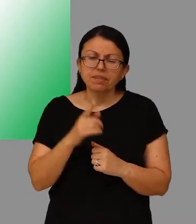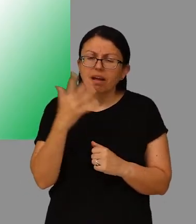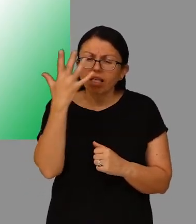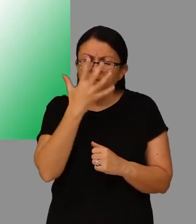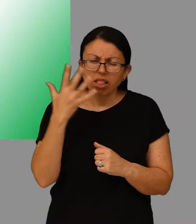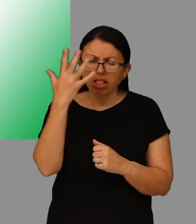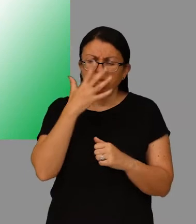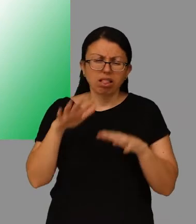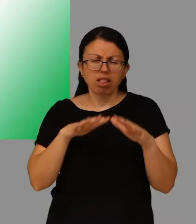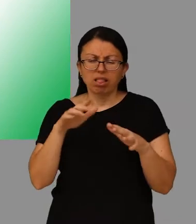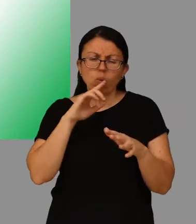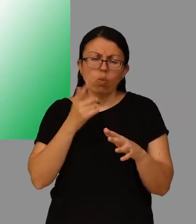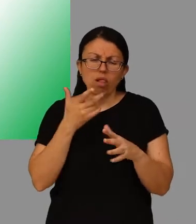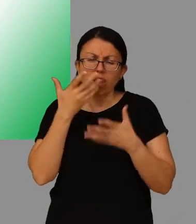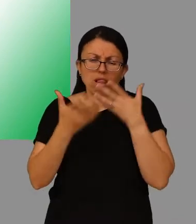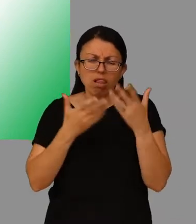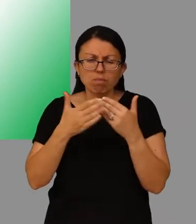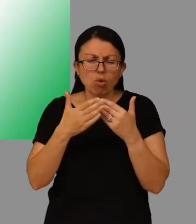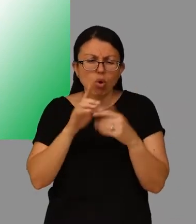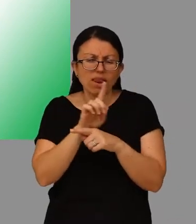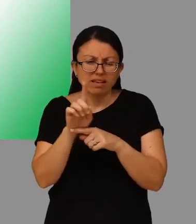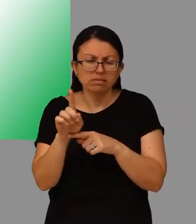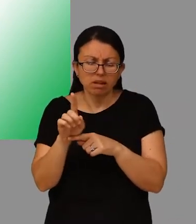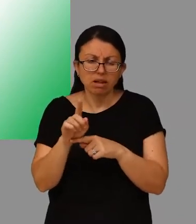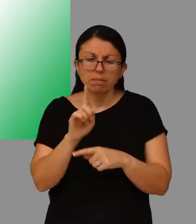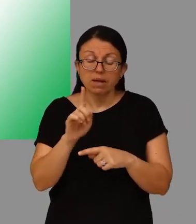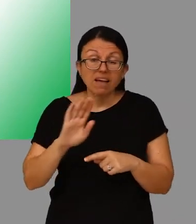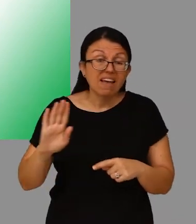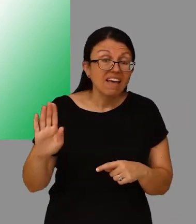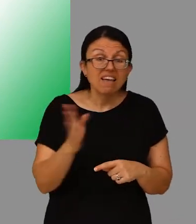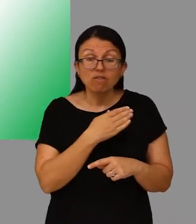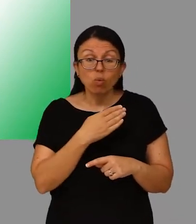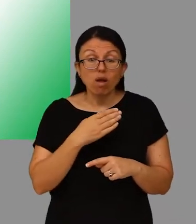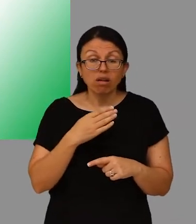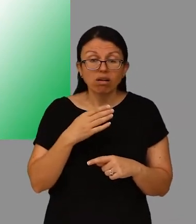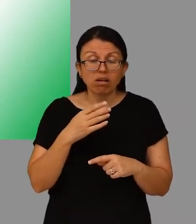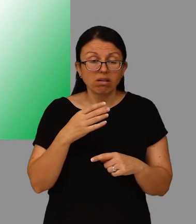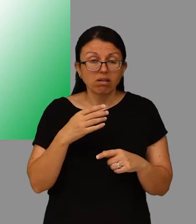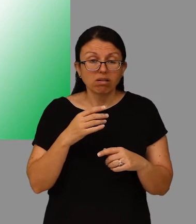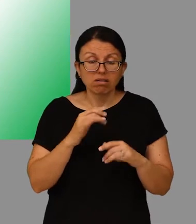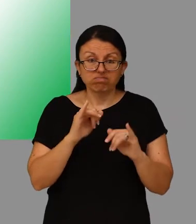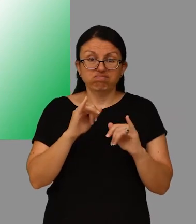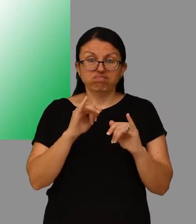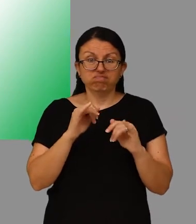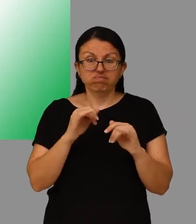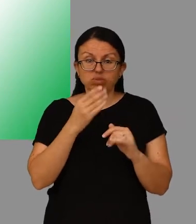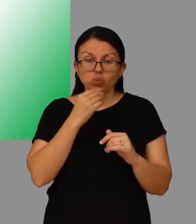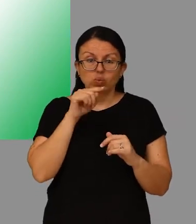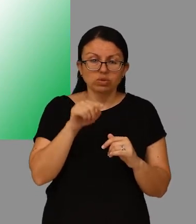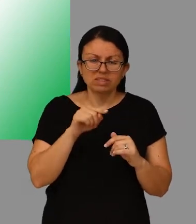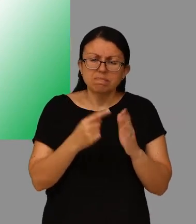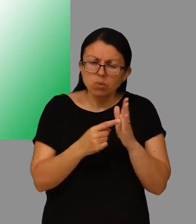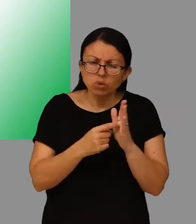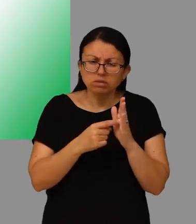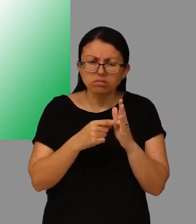detail later on. We just want to make you aware of it. Not everybody succumbs to it, but it's important to be able to identify